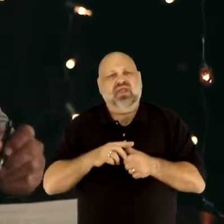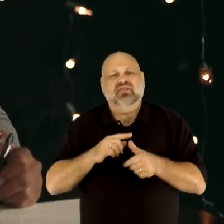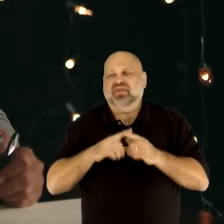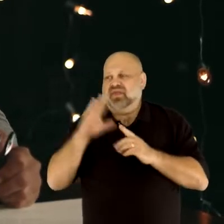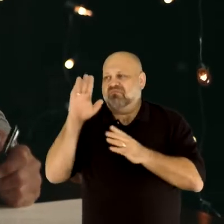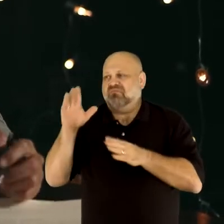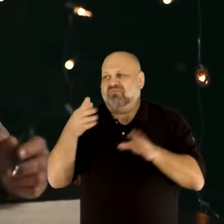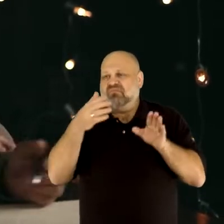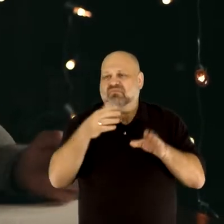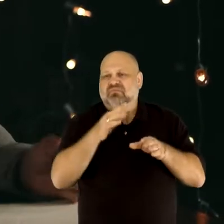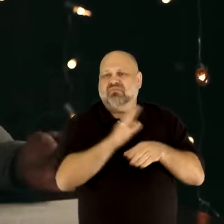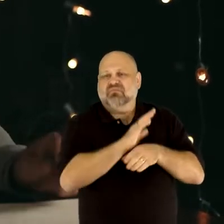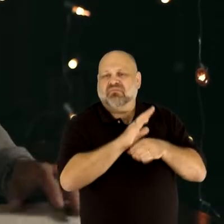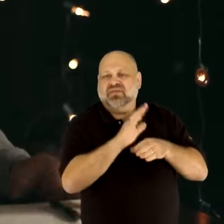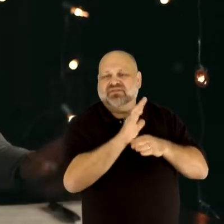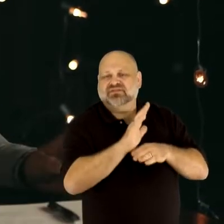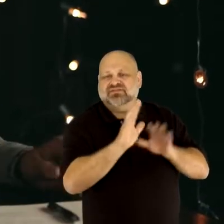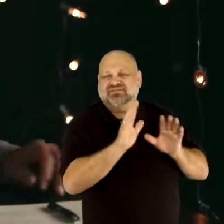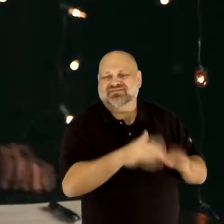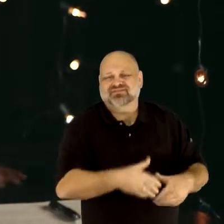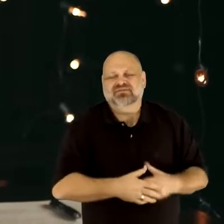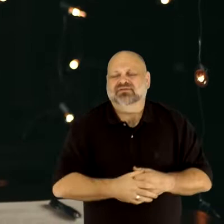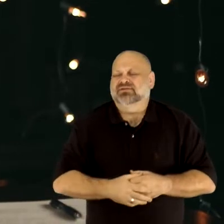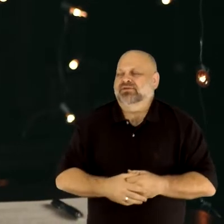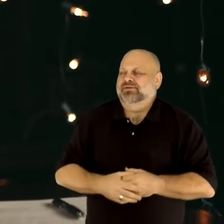Then he'd go on about his business.